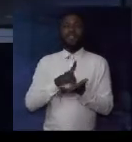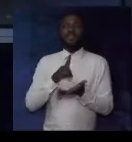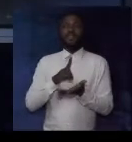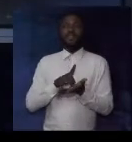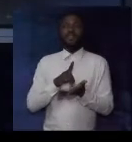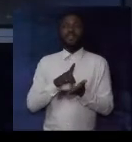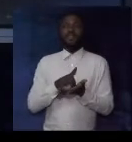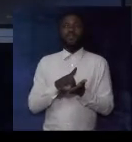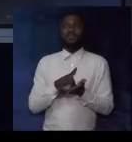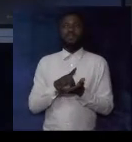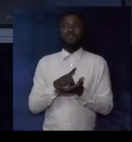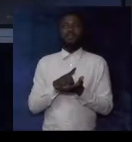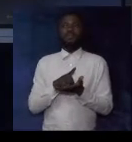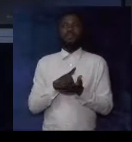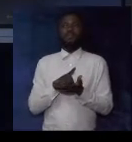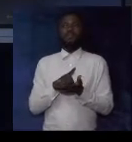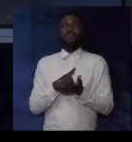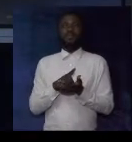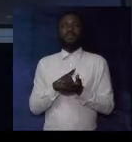the